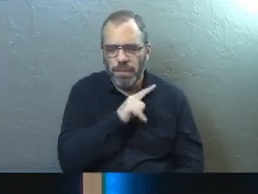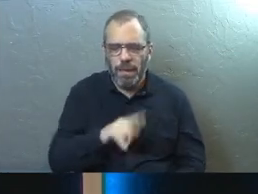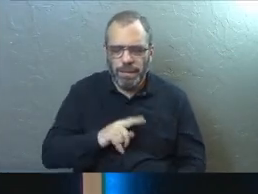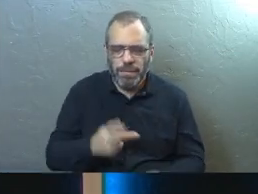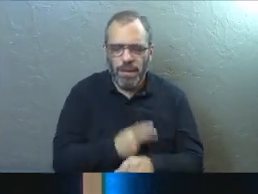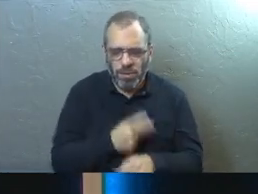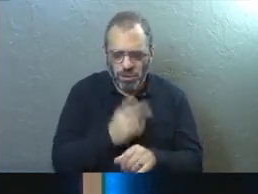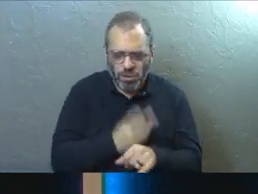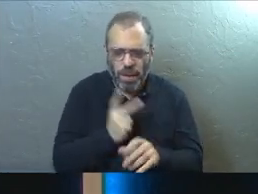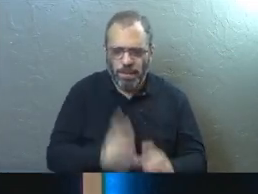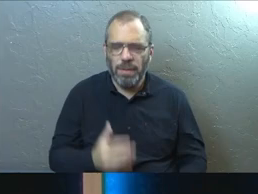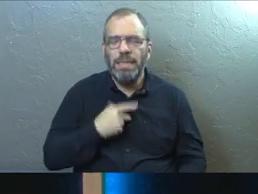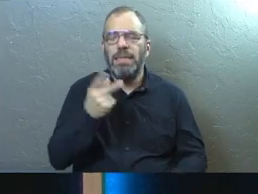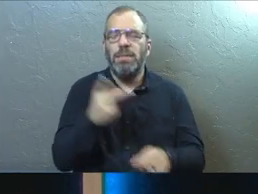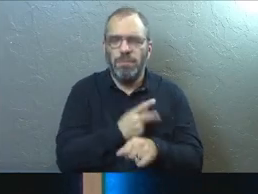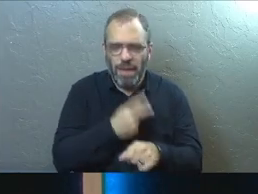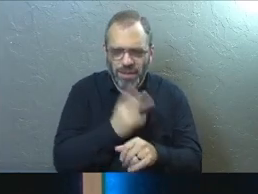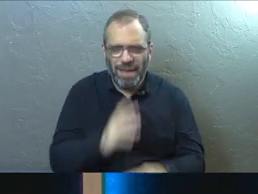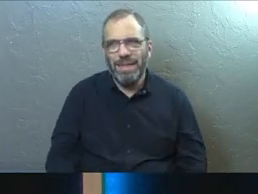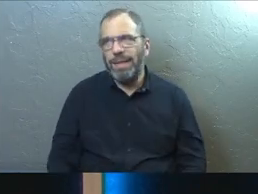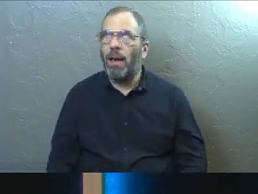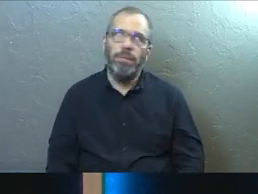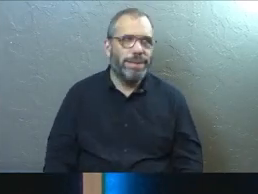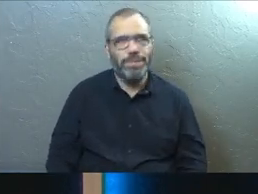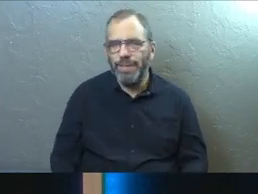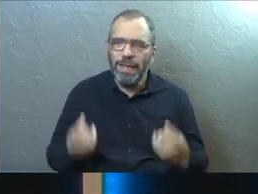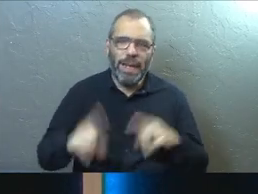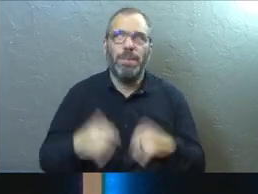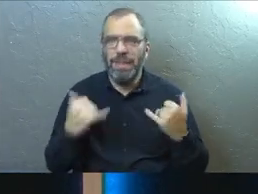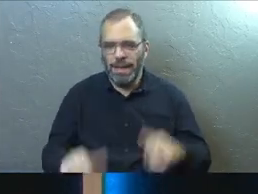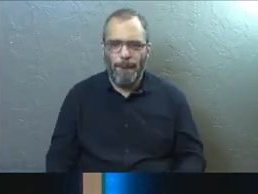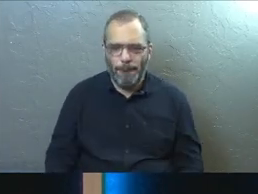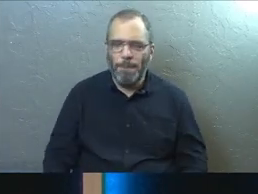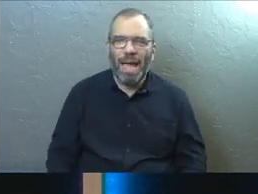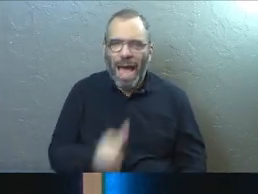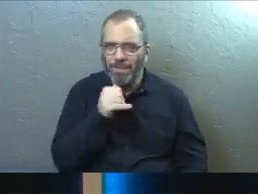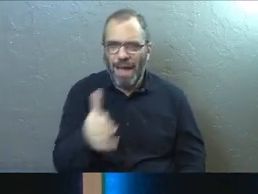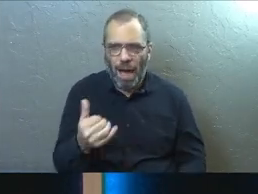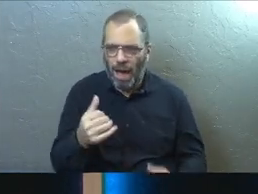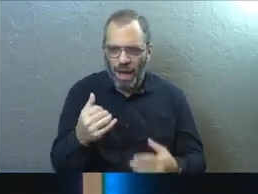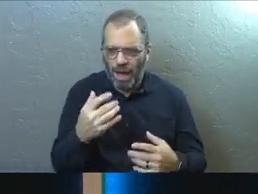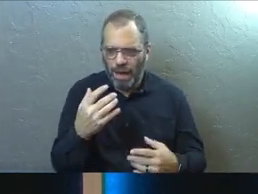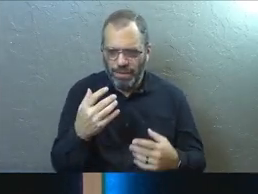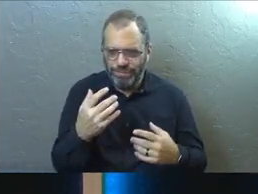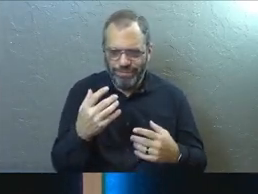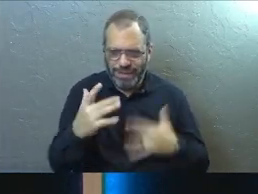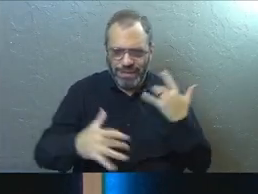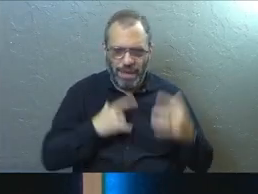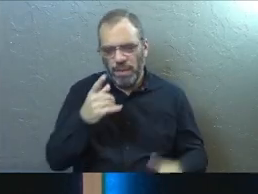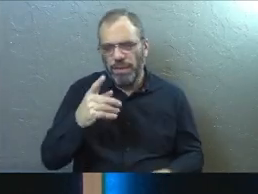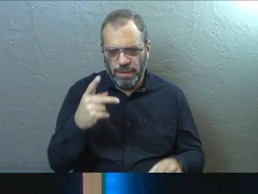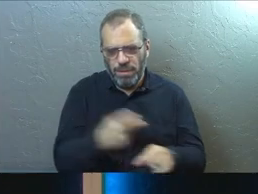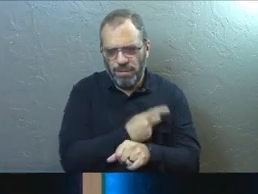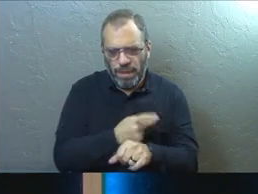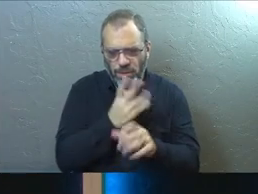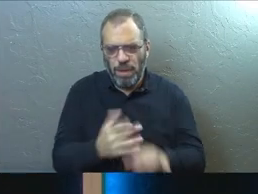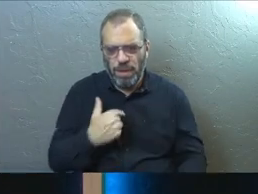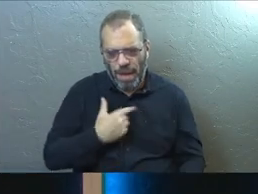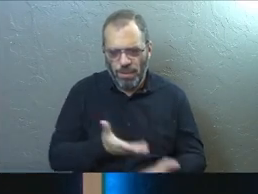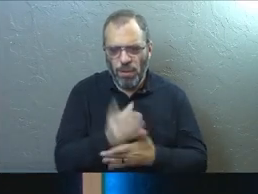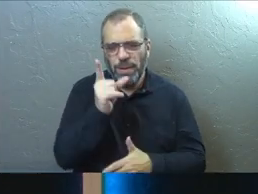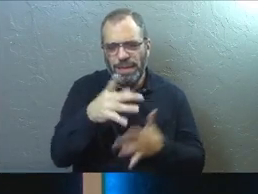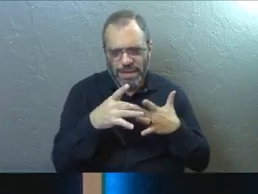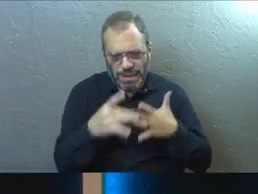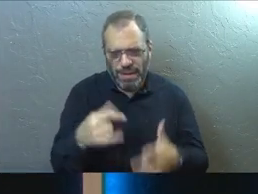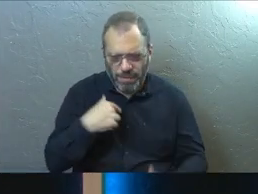shepherd. And like, this was a crappy thing that happened today. And I'm not a fan of whatever that was, but it's like, he's my shepherd. I'm okay.